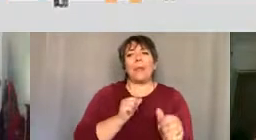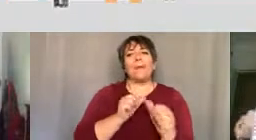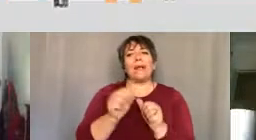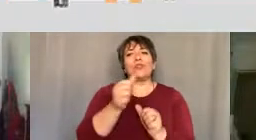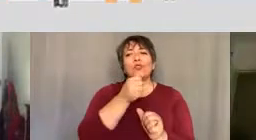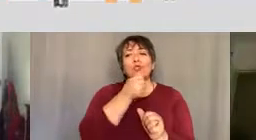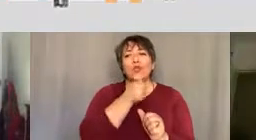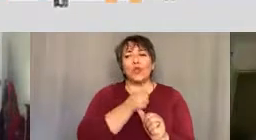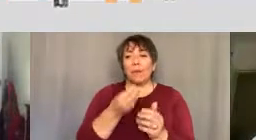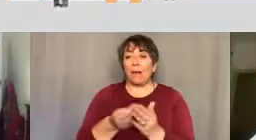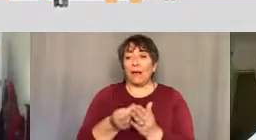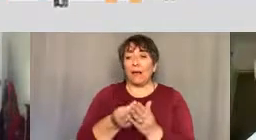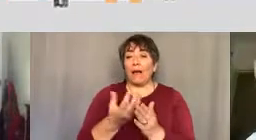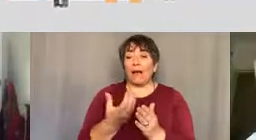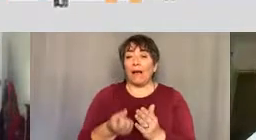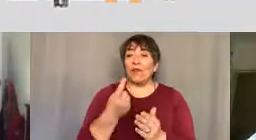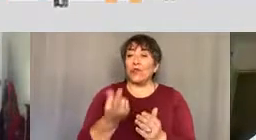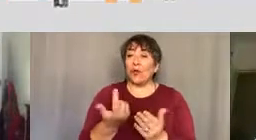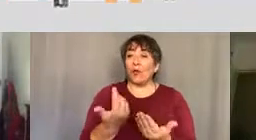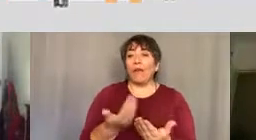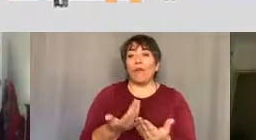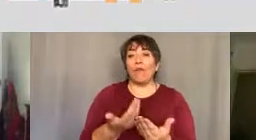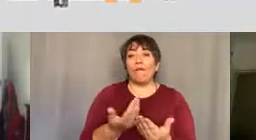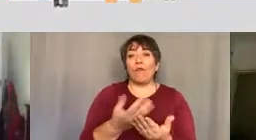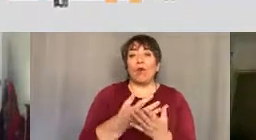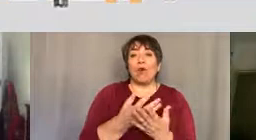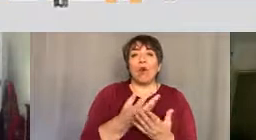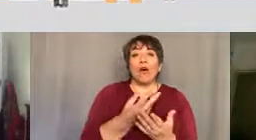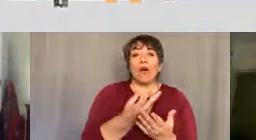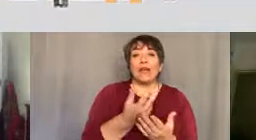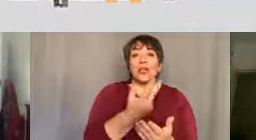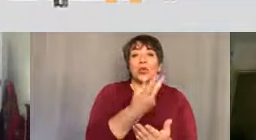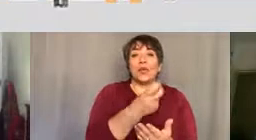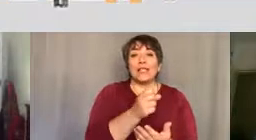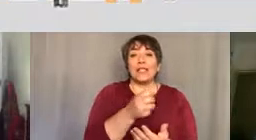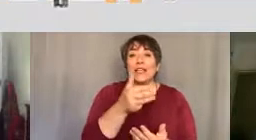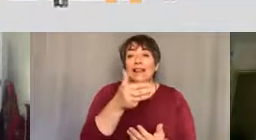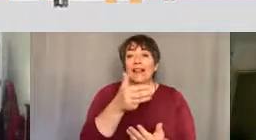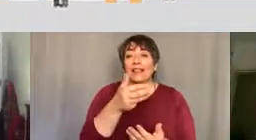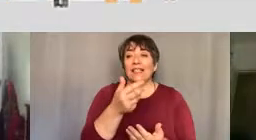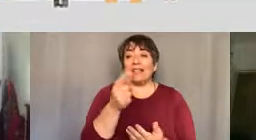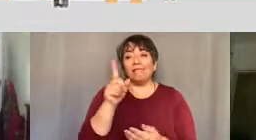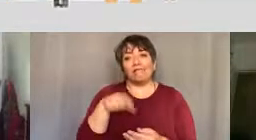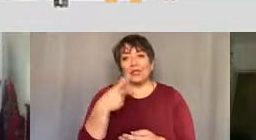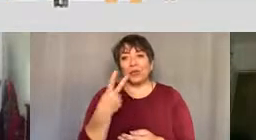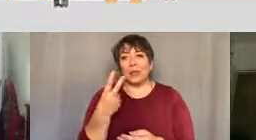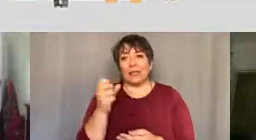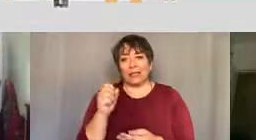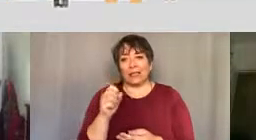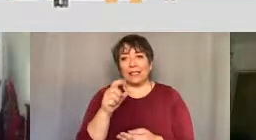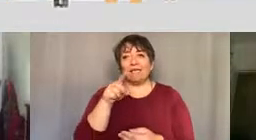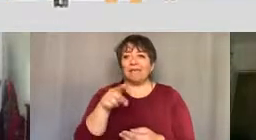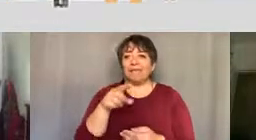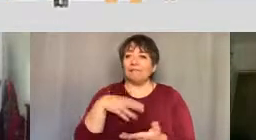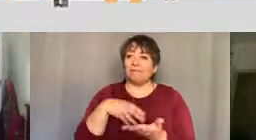in 1920, we spent £250 million on medicines and appliances within Derbyshire, which is